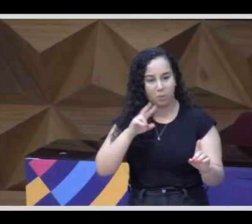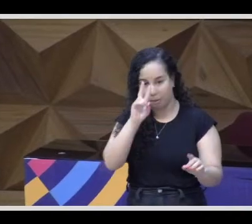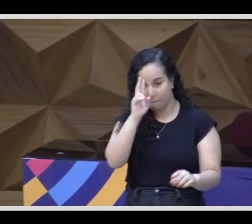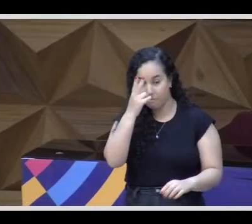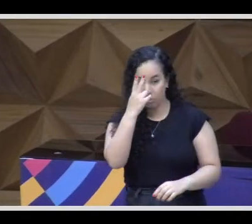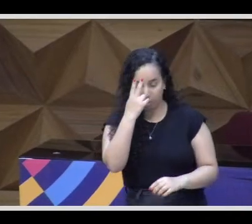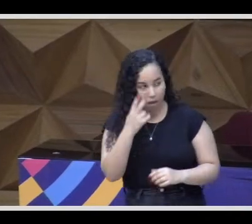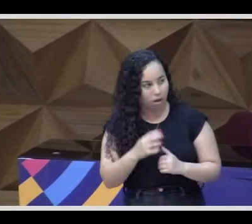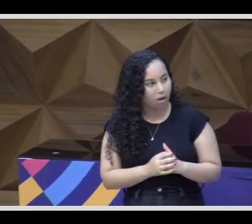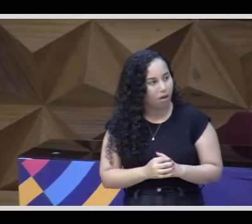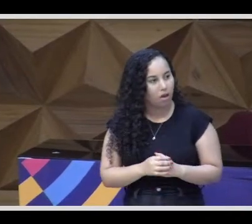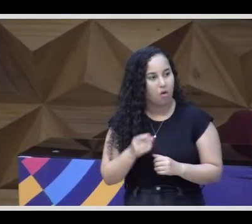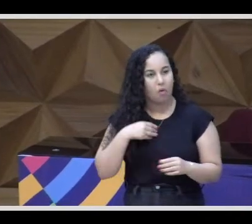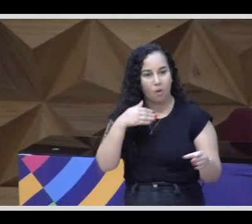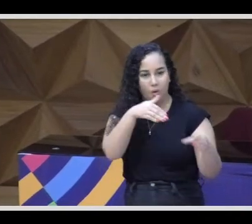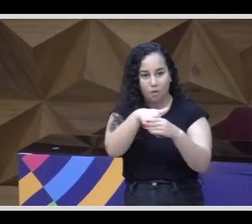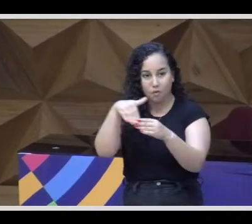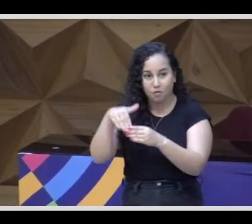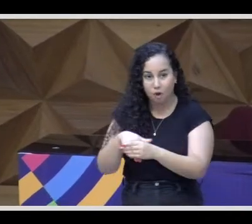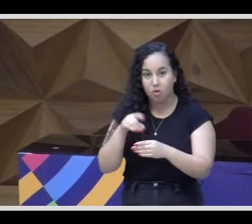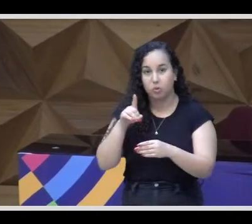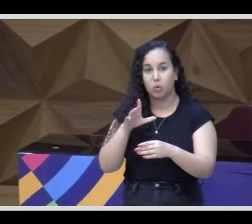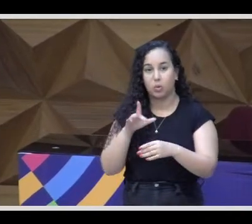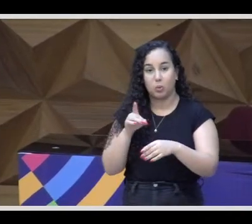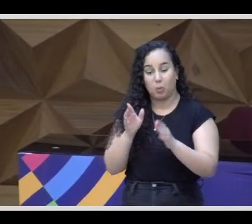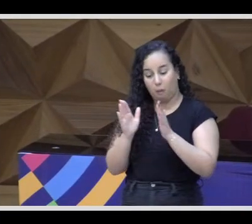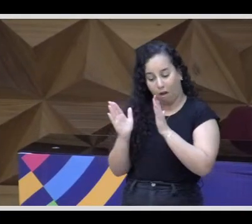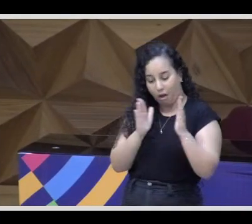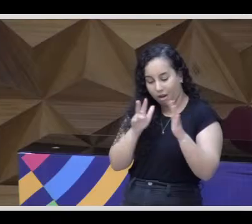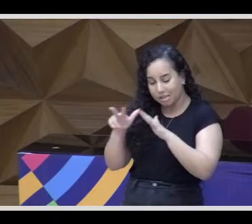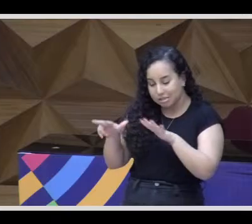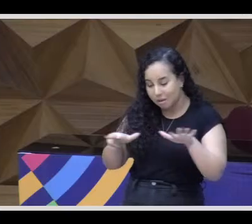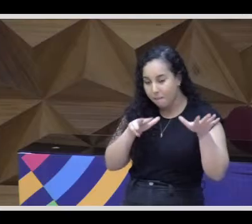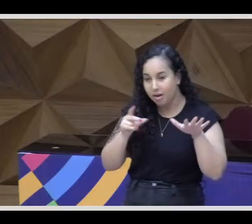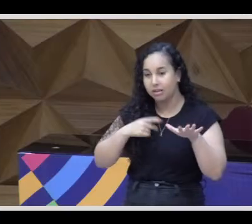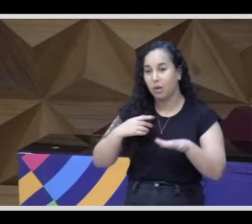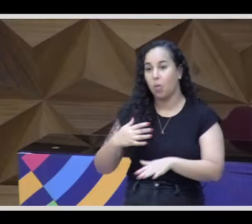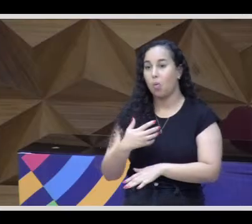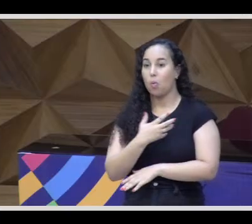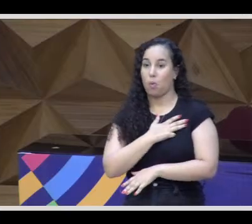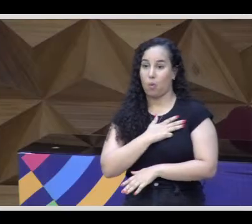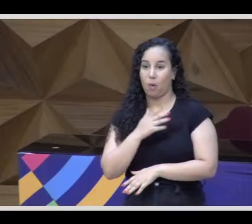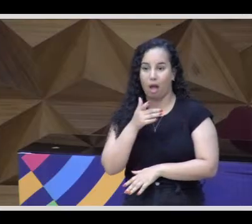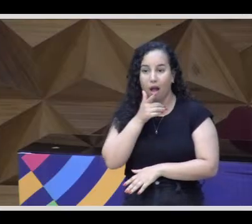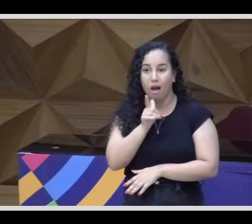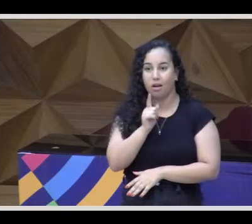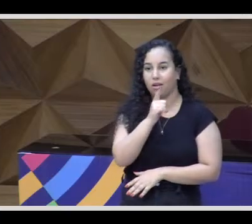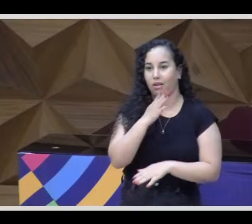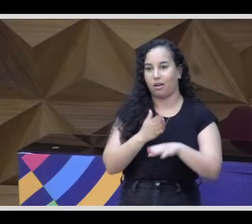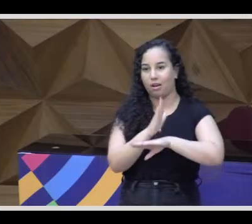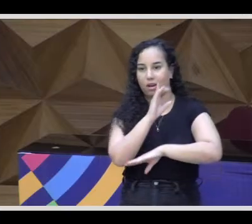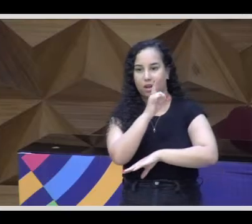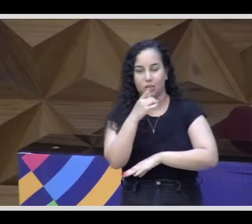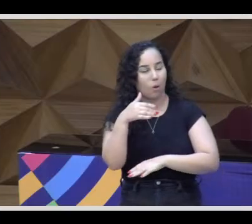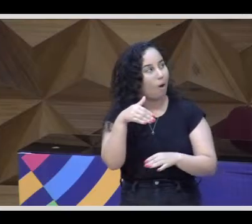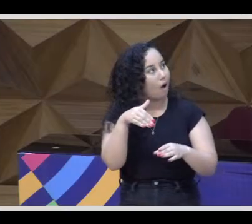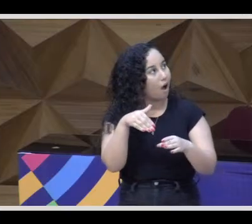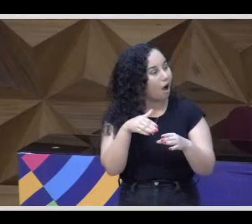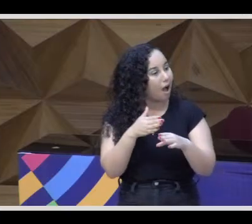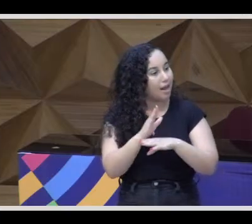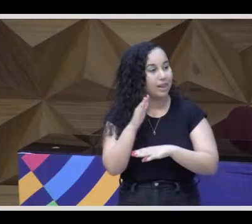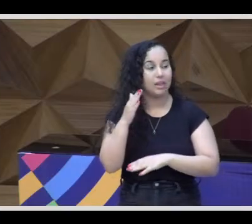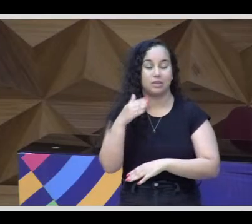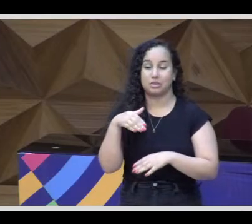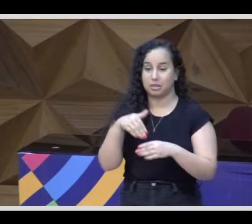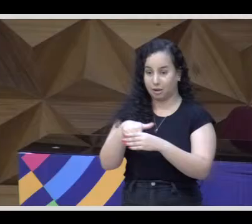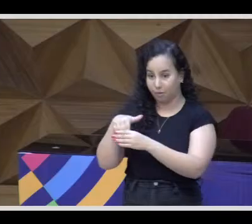their vote in the last minute, and Lula was the winner of this very competitive election that,